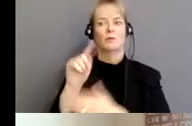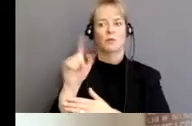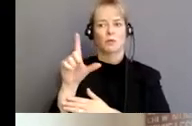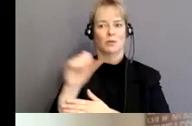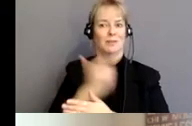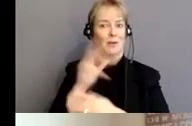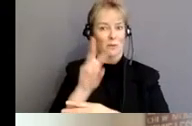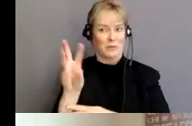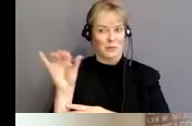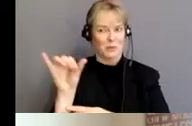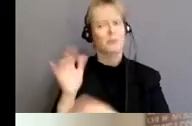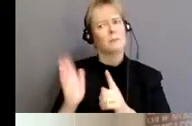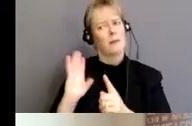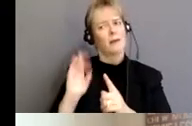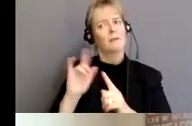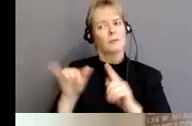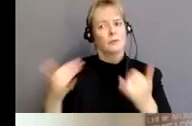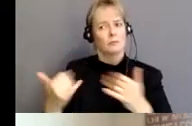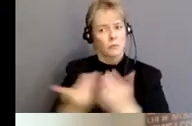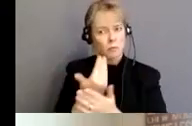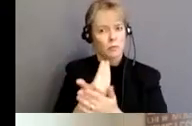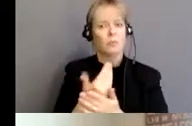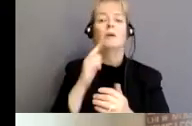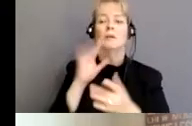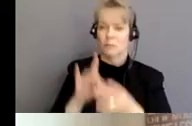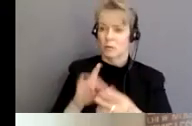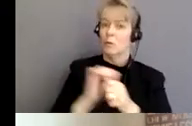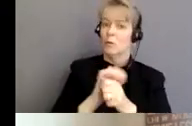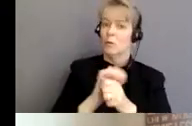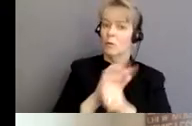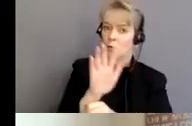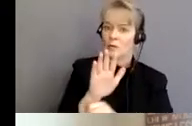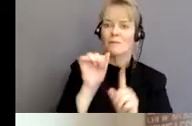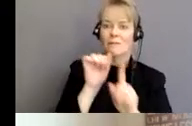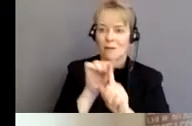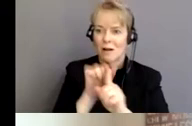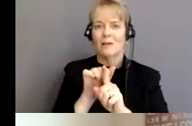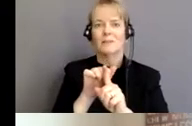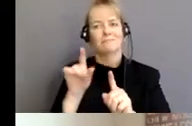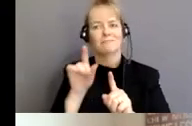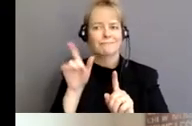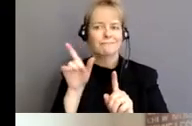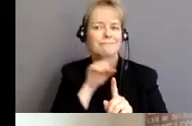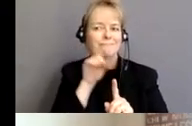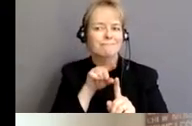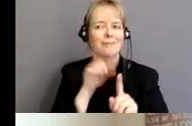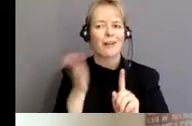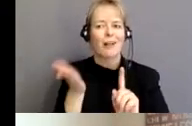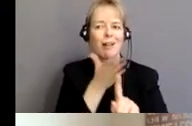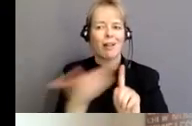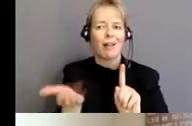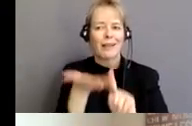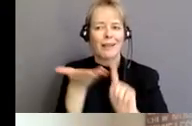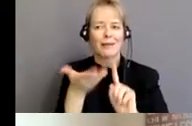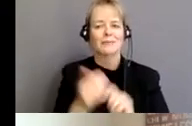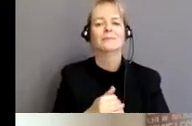We've done a couple on COVID frauds and scams, just some tips sheets that you can see there. We also have a couple of fact sheets